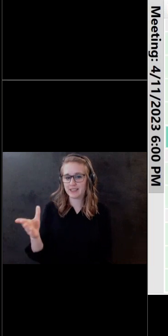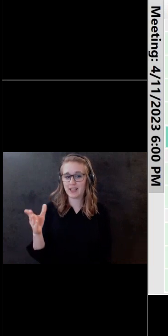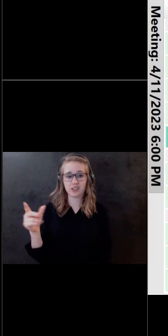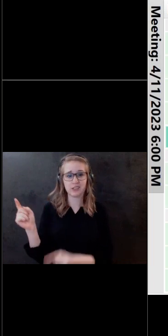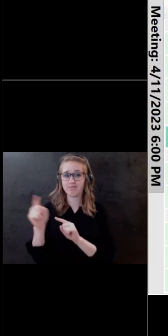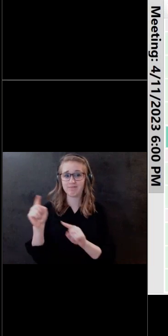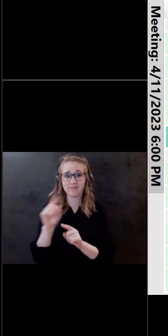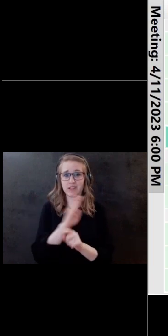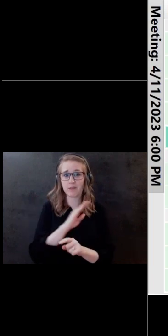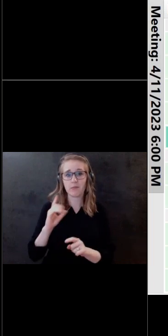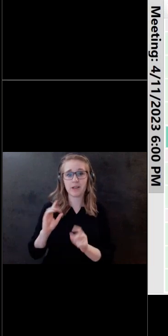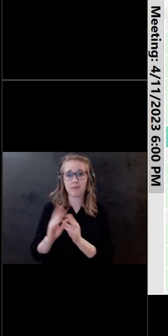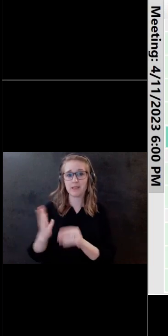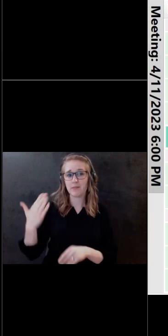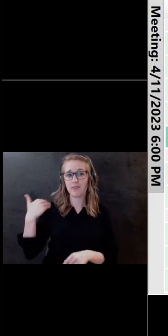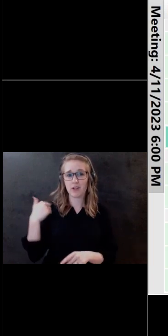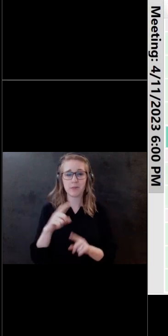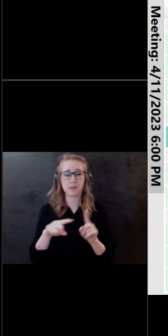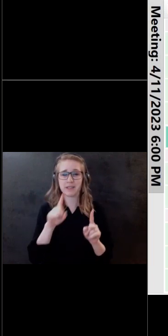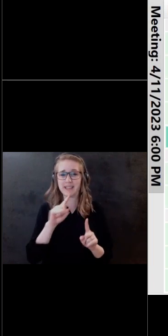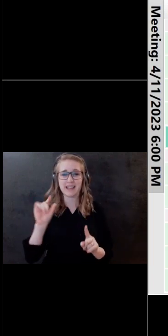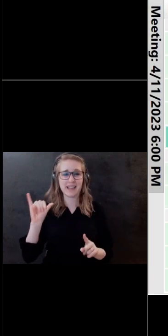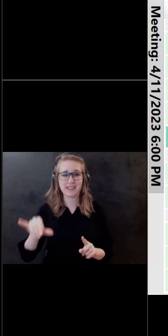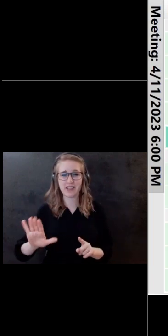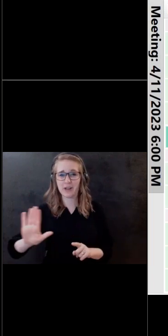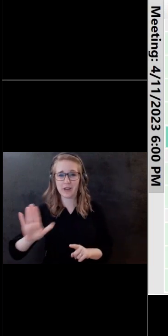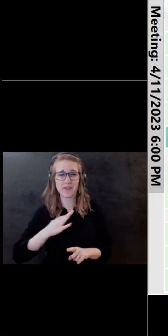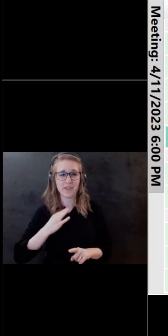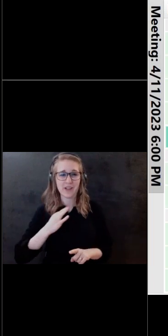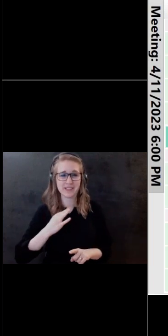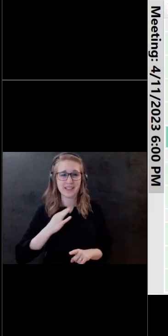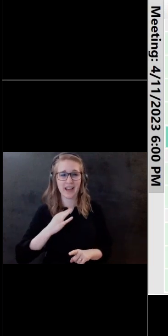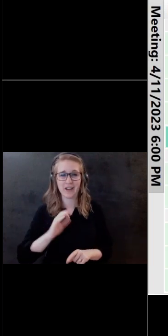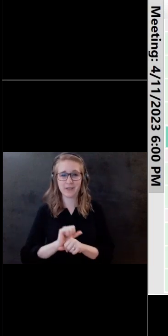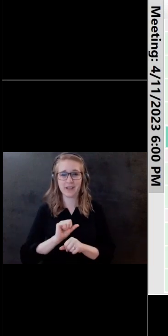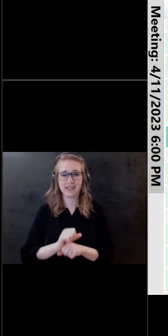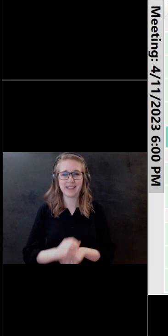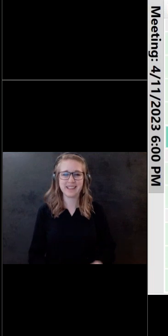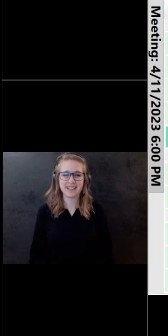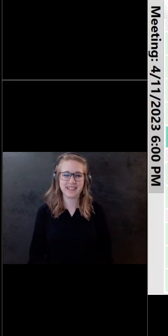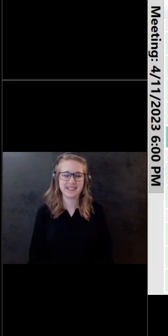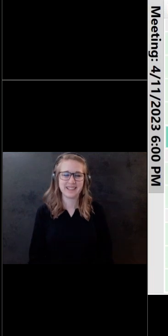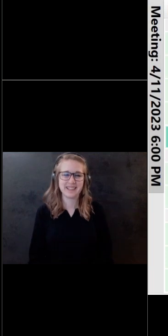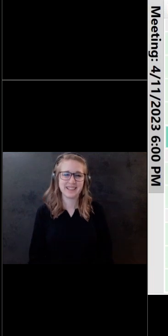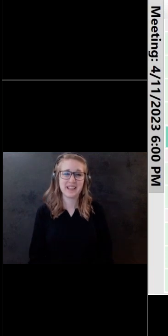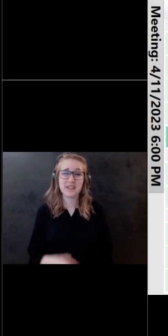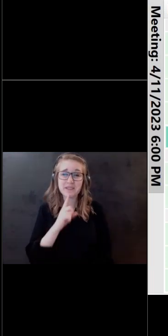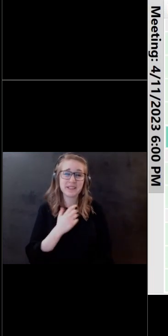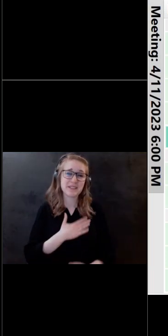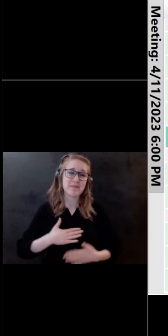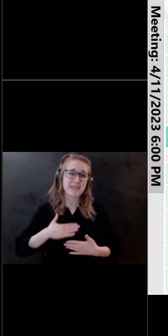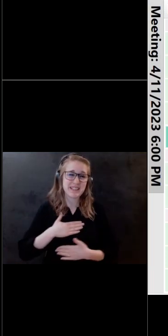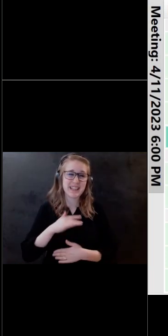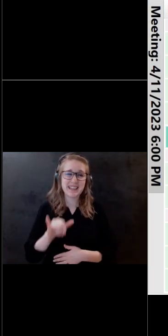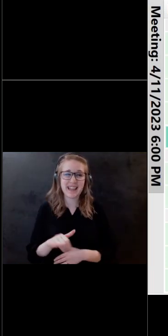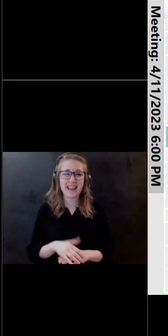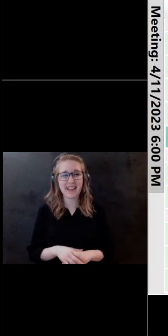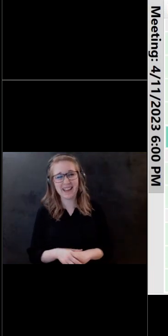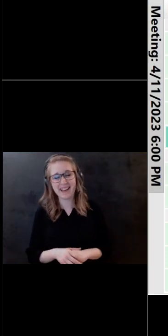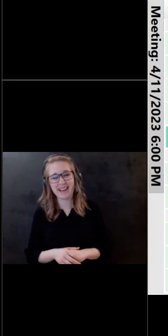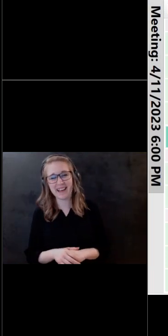in the past, but that is really her voluntary work, and we appreciate that. But you know,